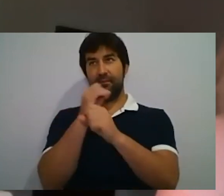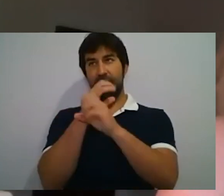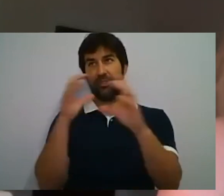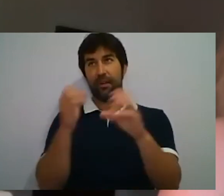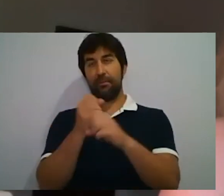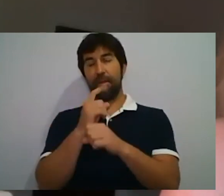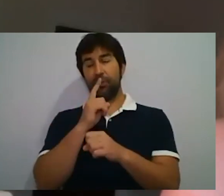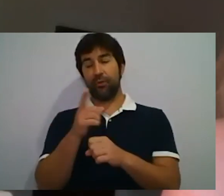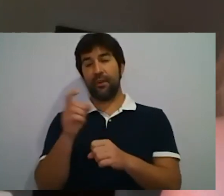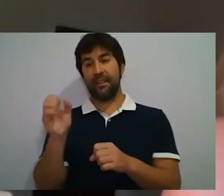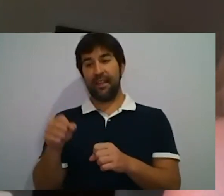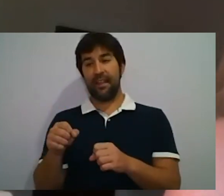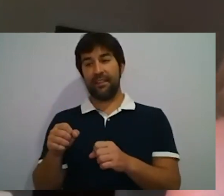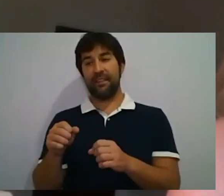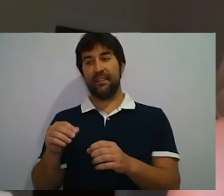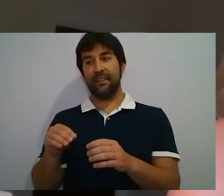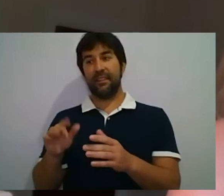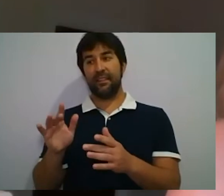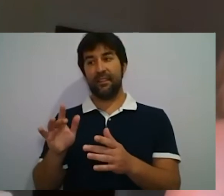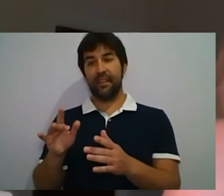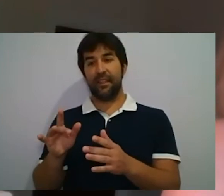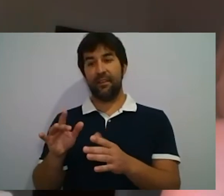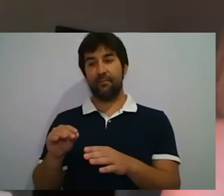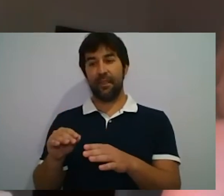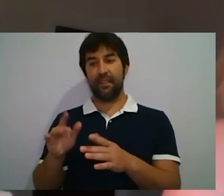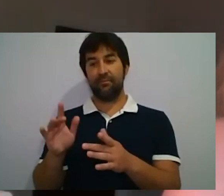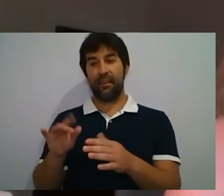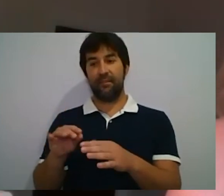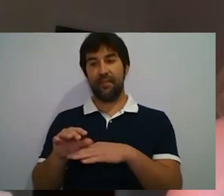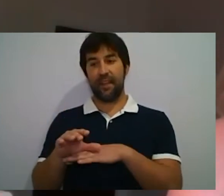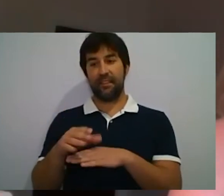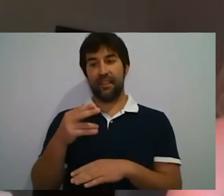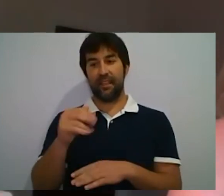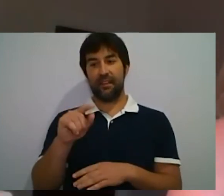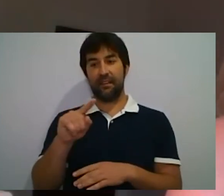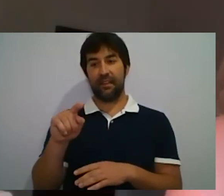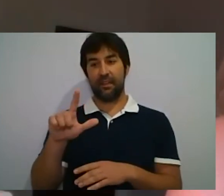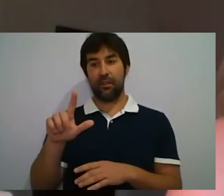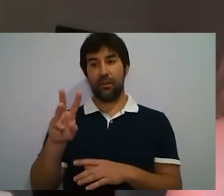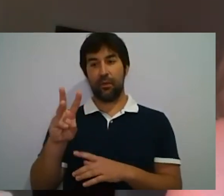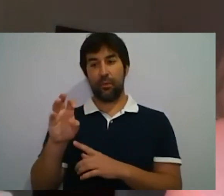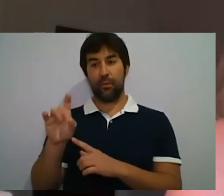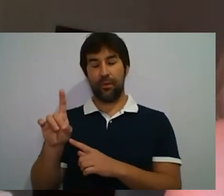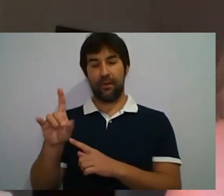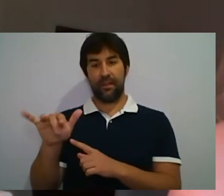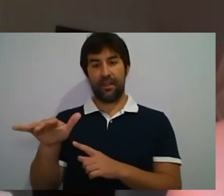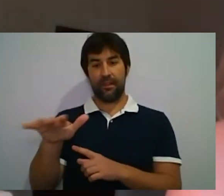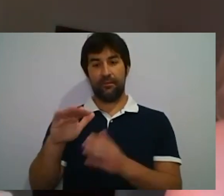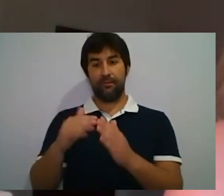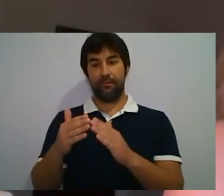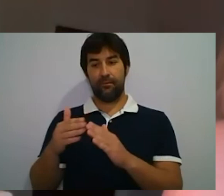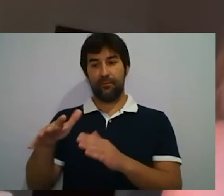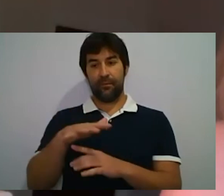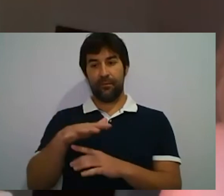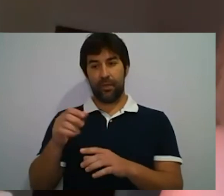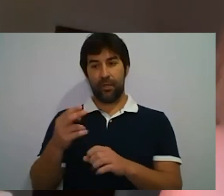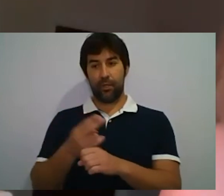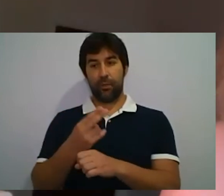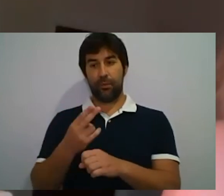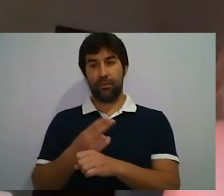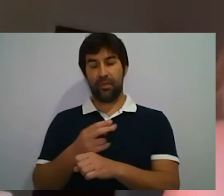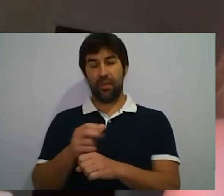to us, we'll weigh in on the technical aspects of it through the traffic impact statement